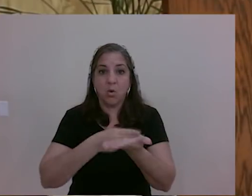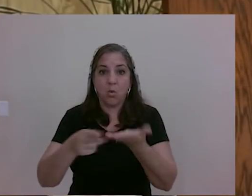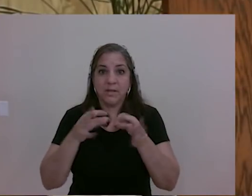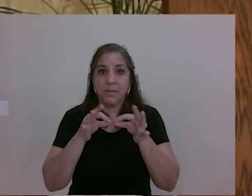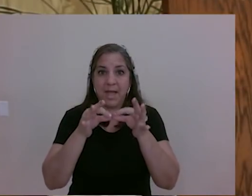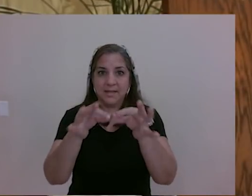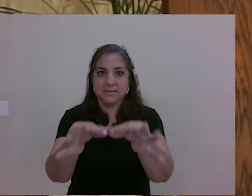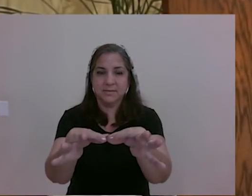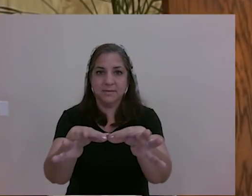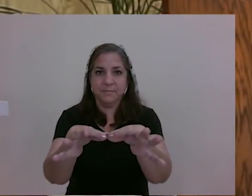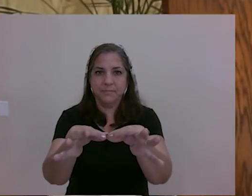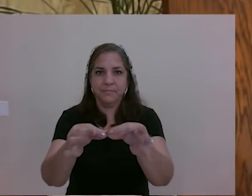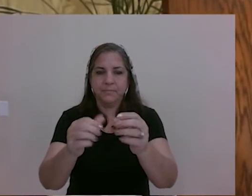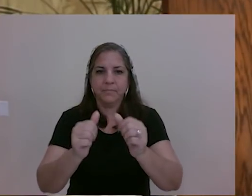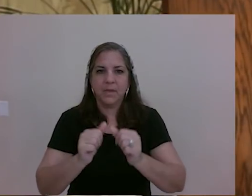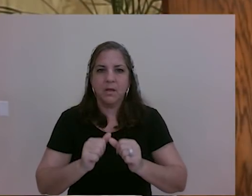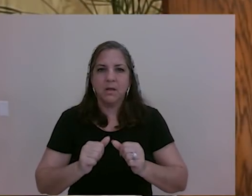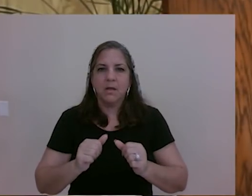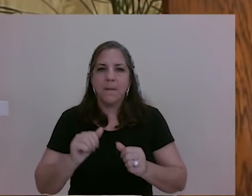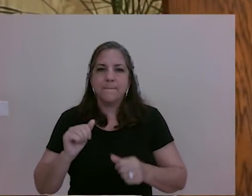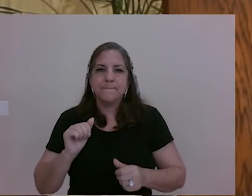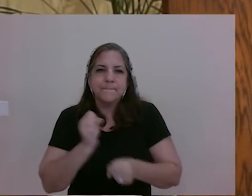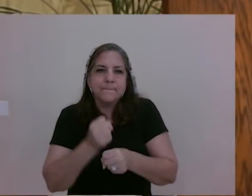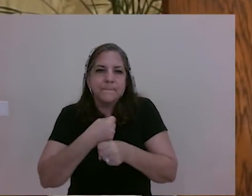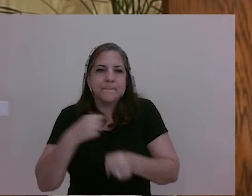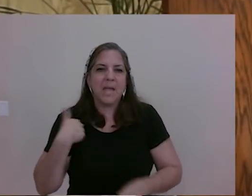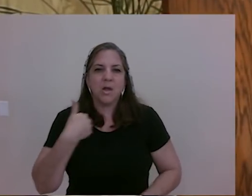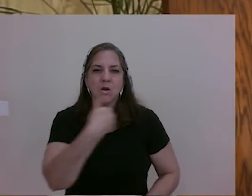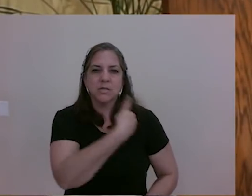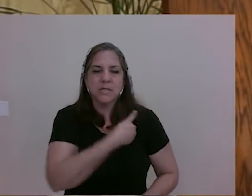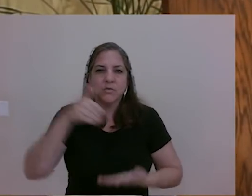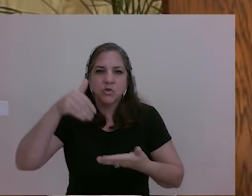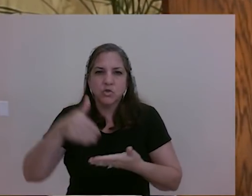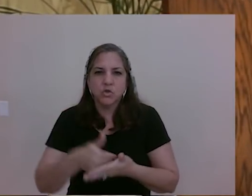Mass, let's refresh ourselves with the waters of forgiveness.